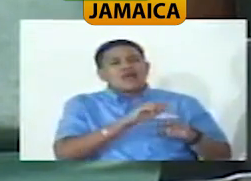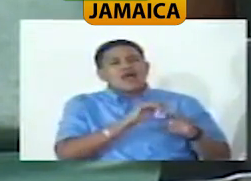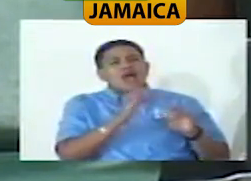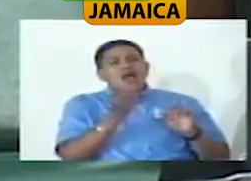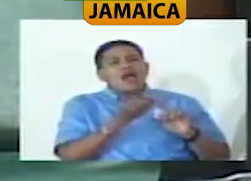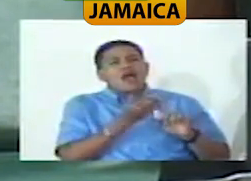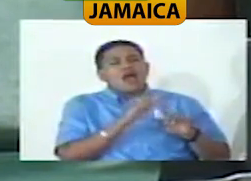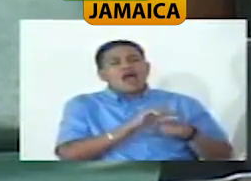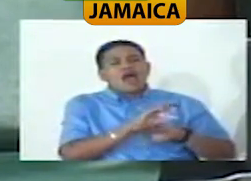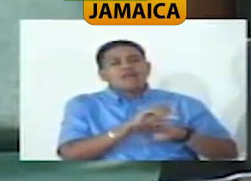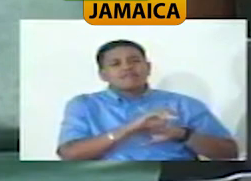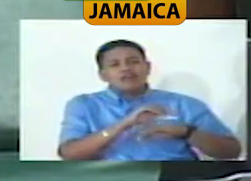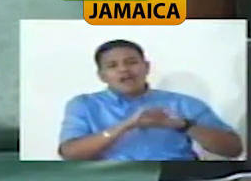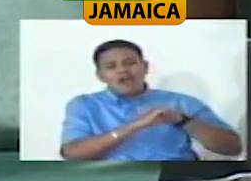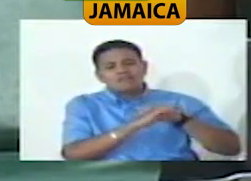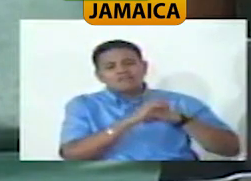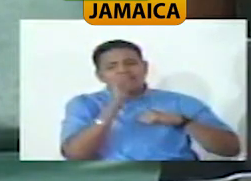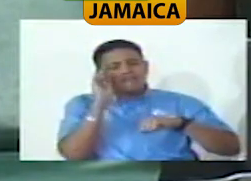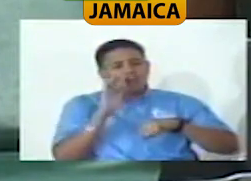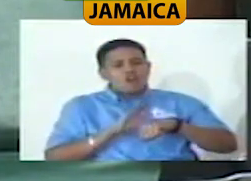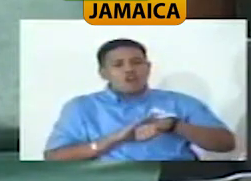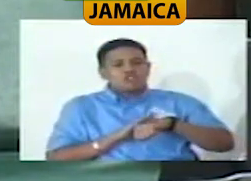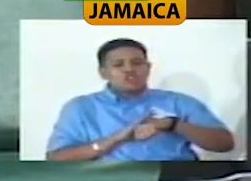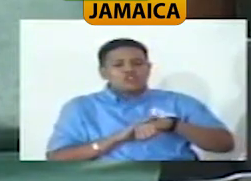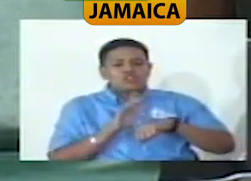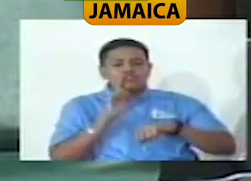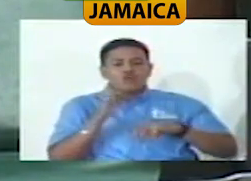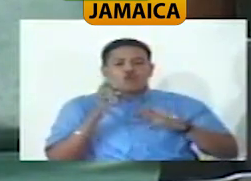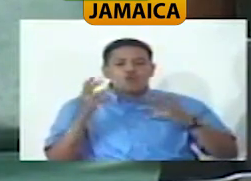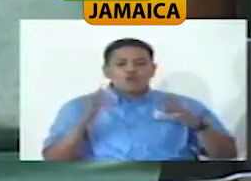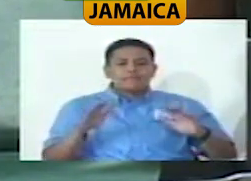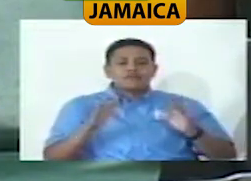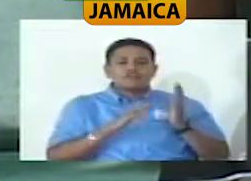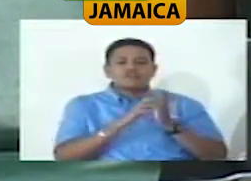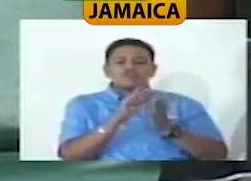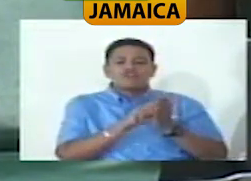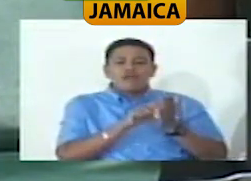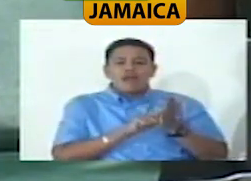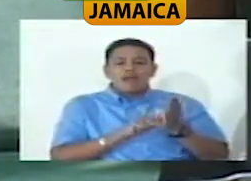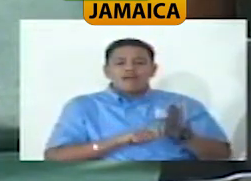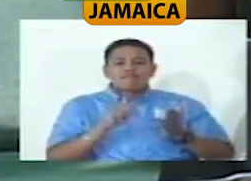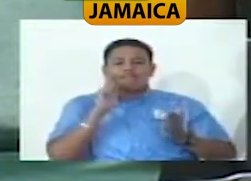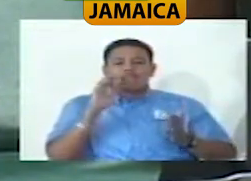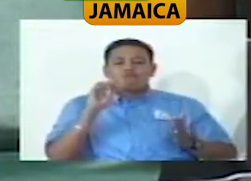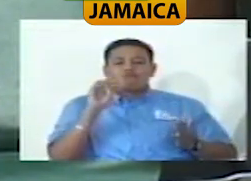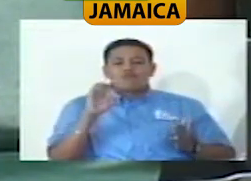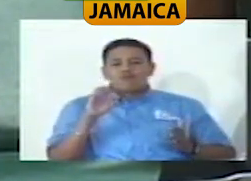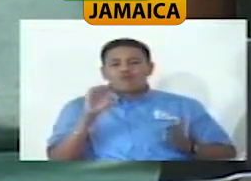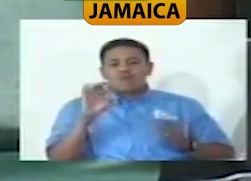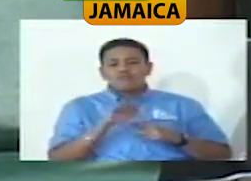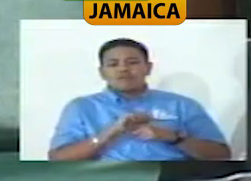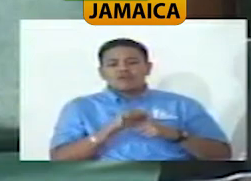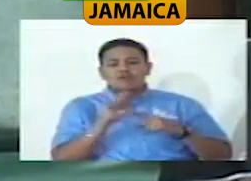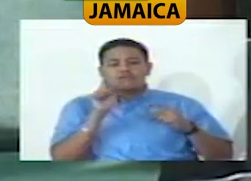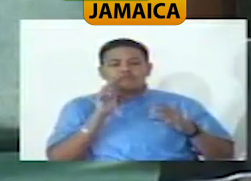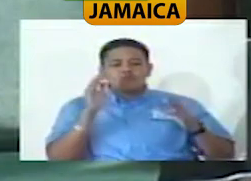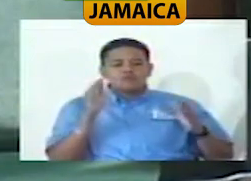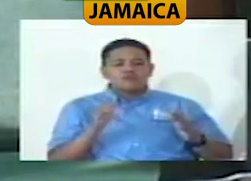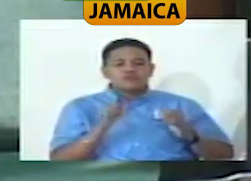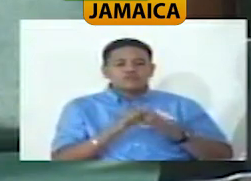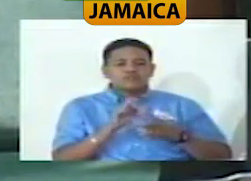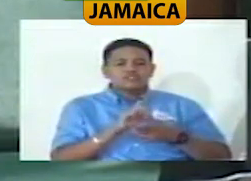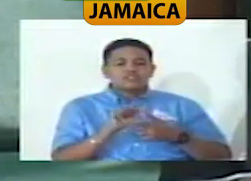a consultant to complete and draft and complete the codes of practice for persons with